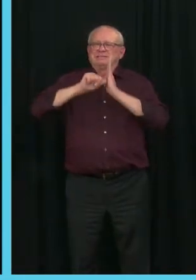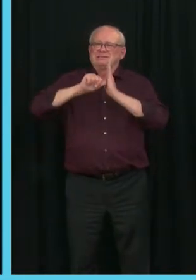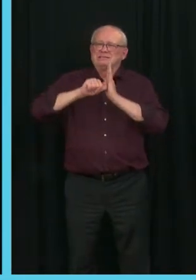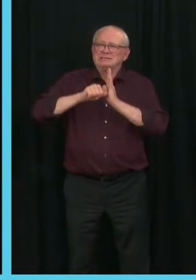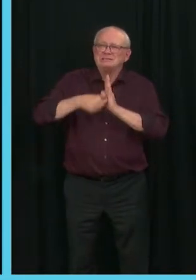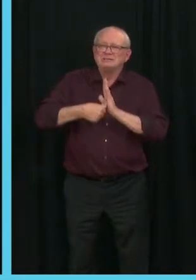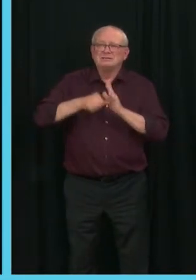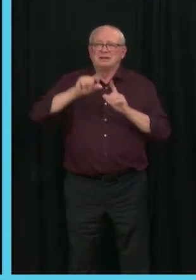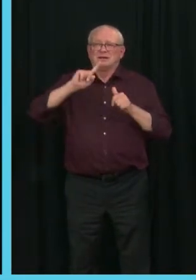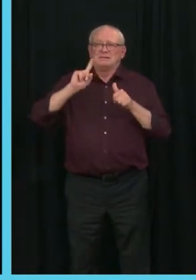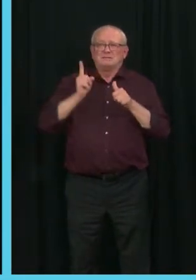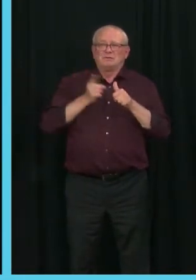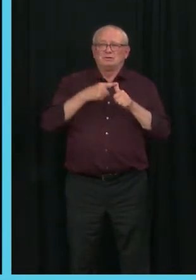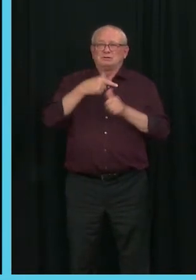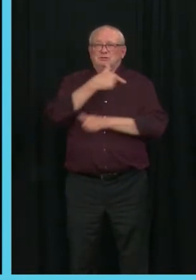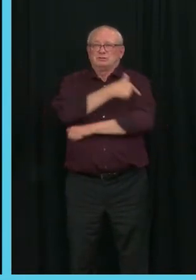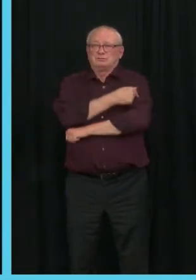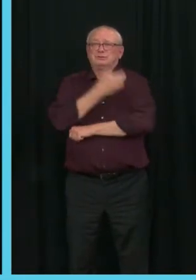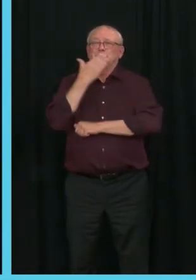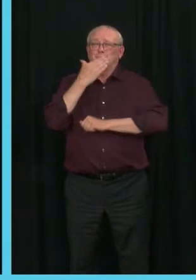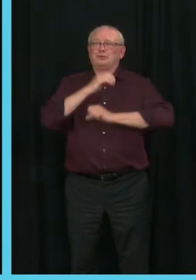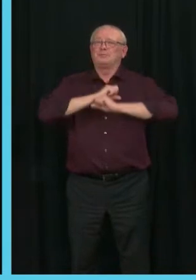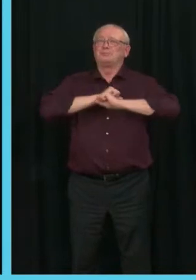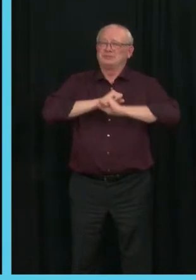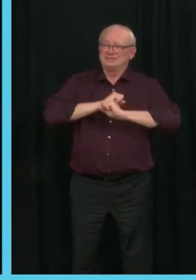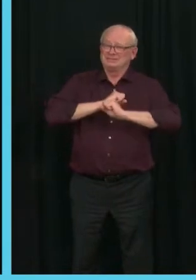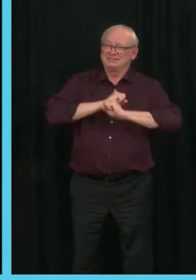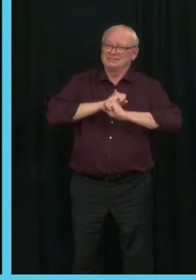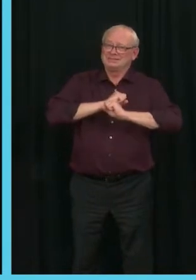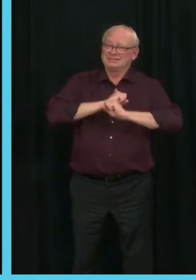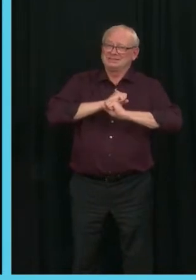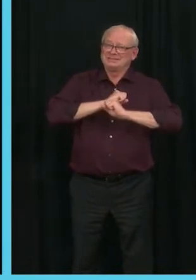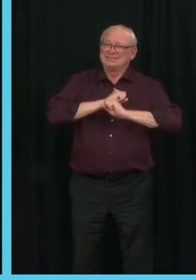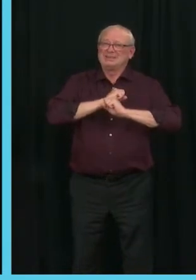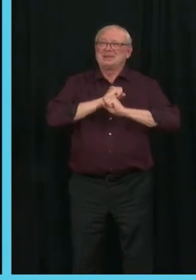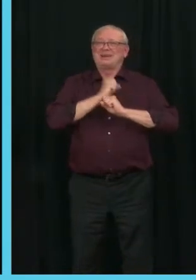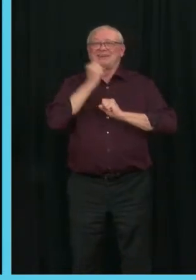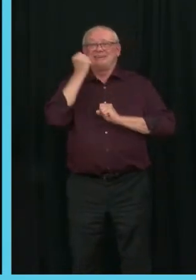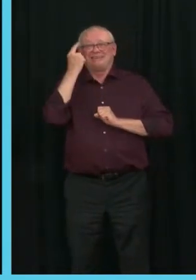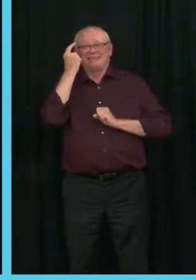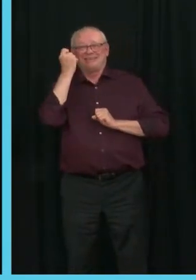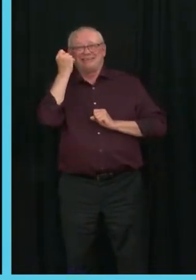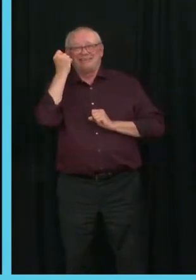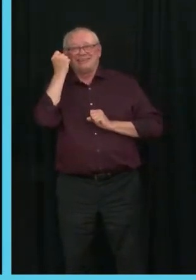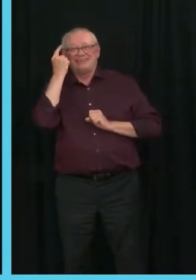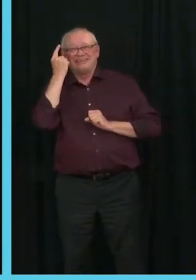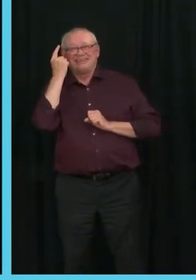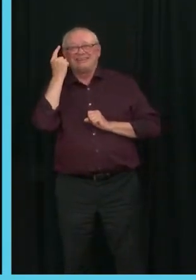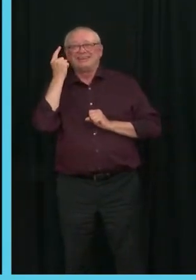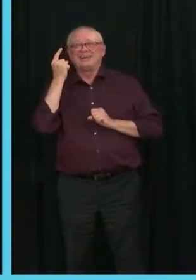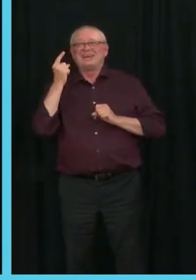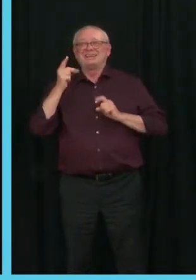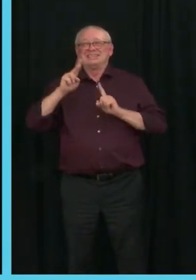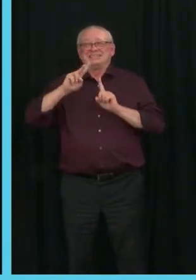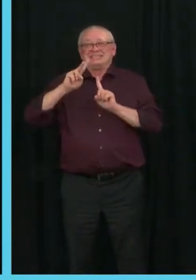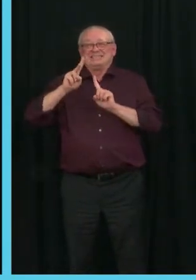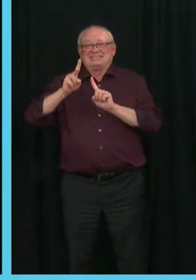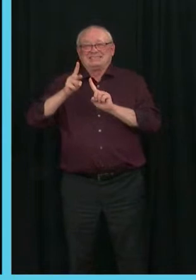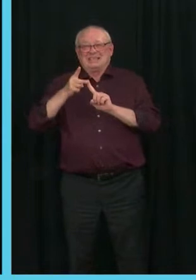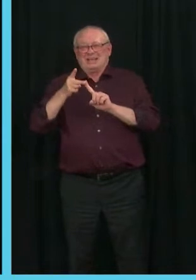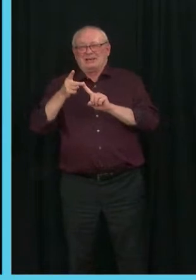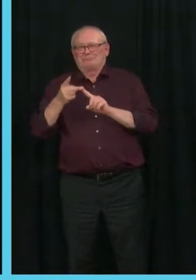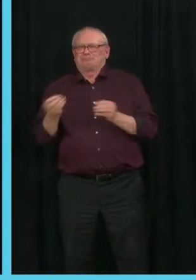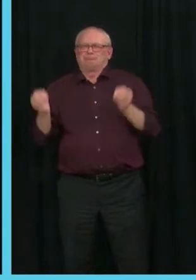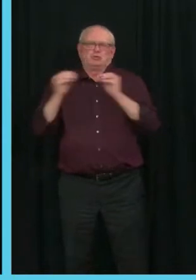protection, and it does. The evidence that we are seeing in Alberta, however, shows a significant jump in effectiveness after receiving the